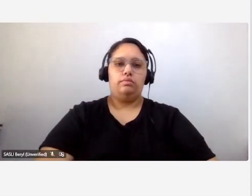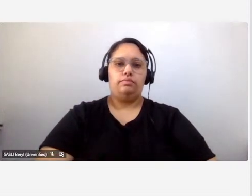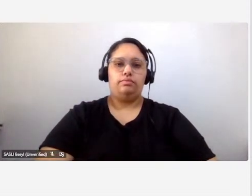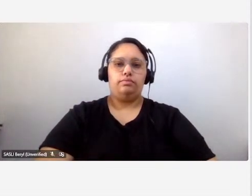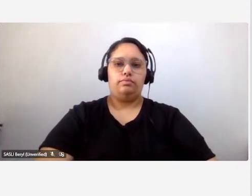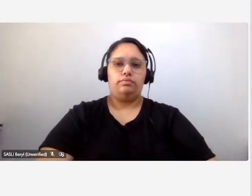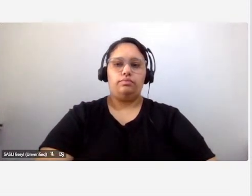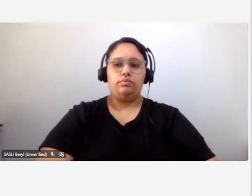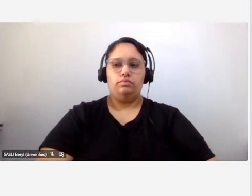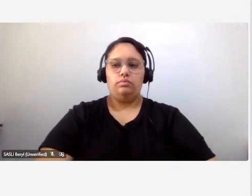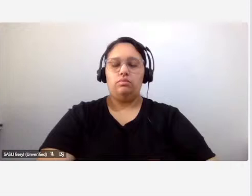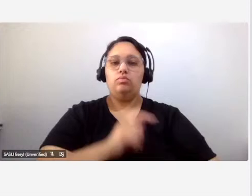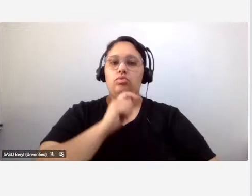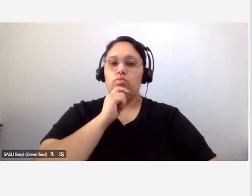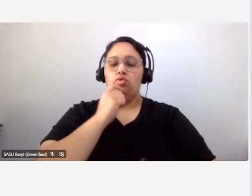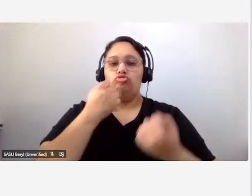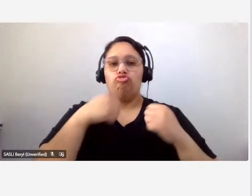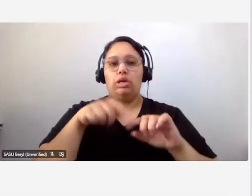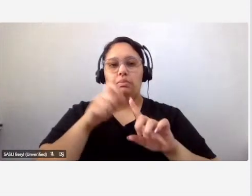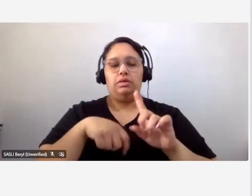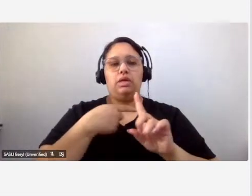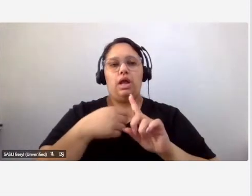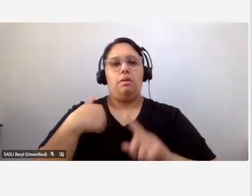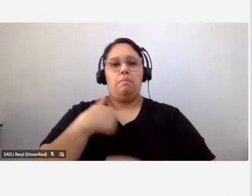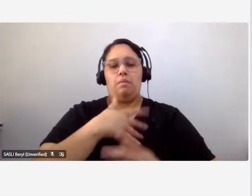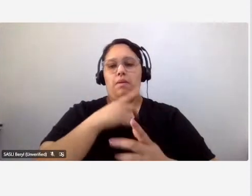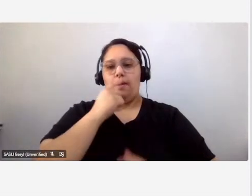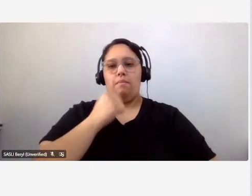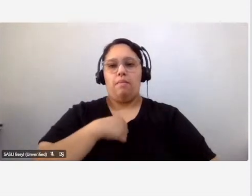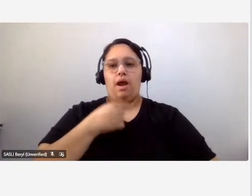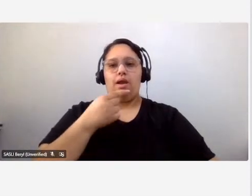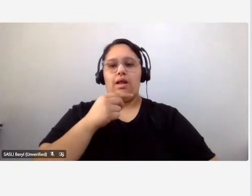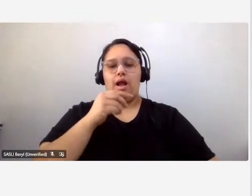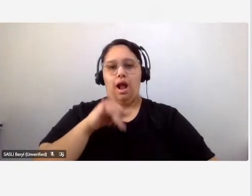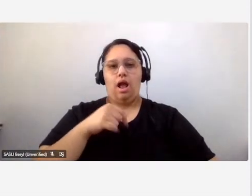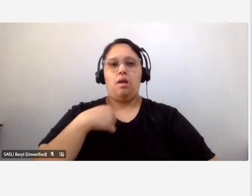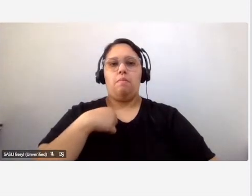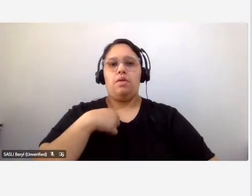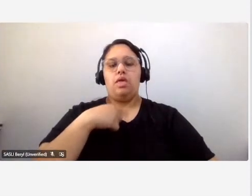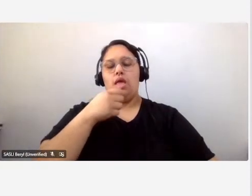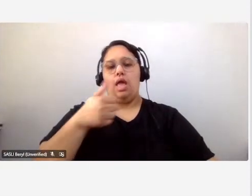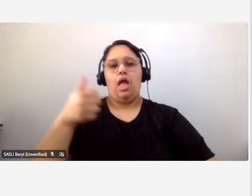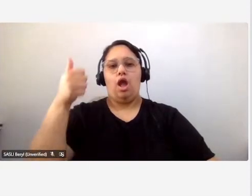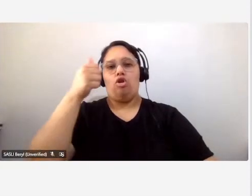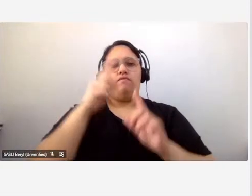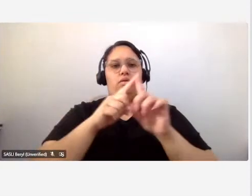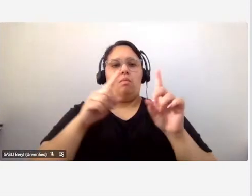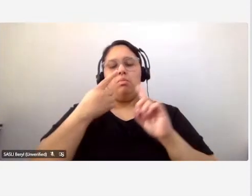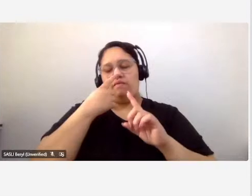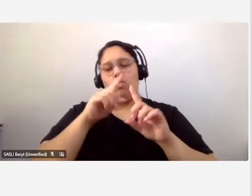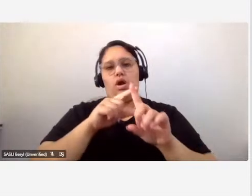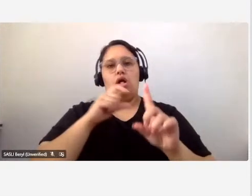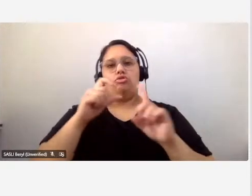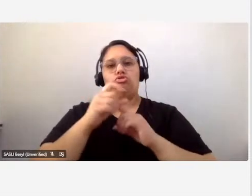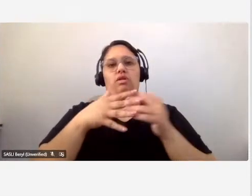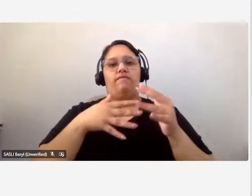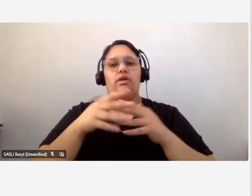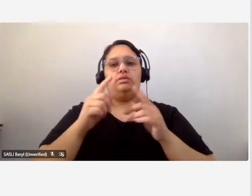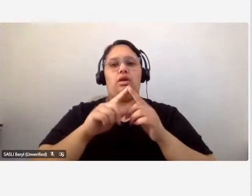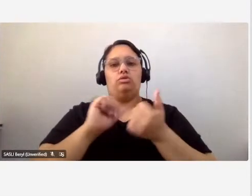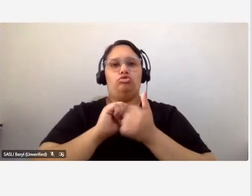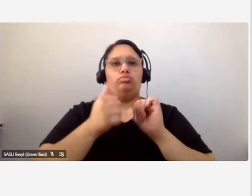Good morning, Chairperson and members. My name is Guy Redman. I'm the Head of Department for Cultural Affairs and Sport.